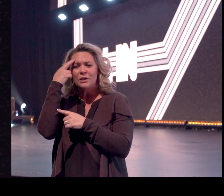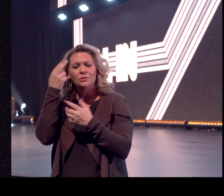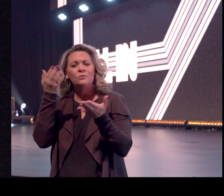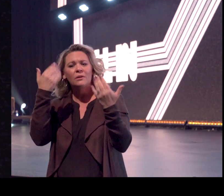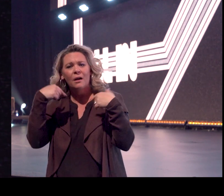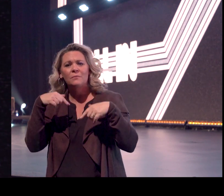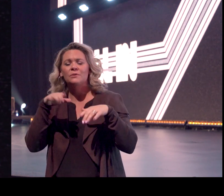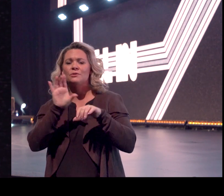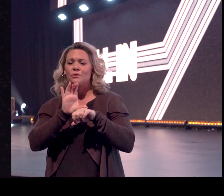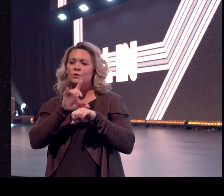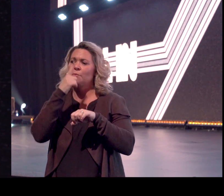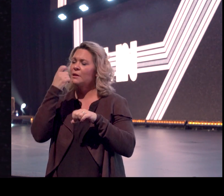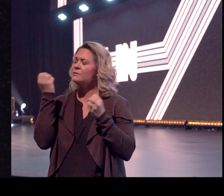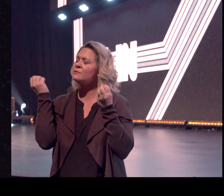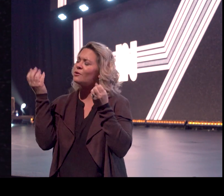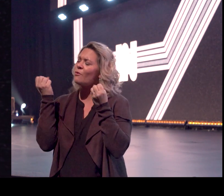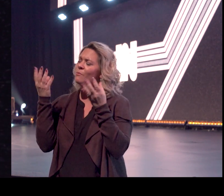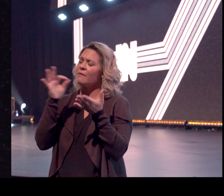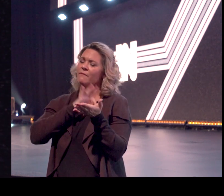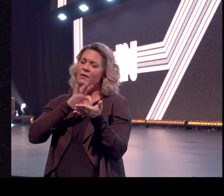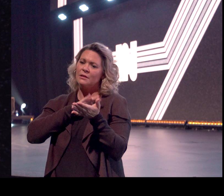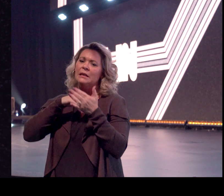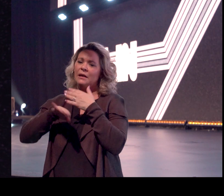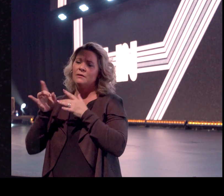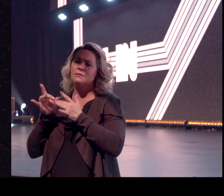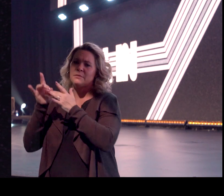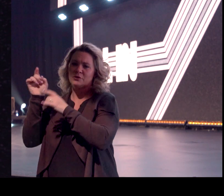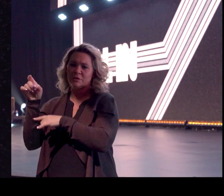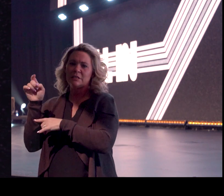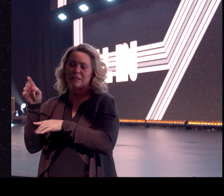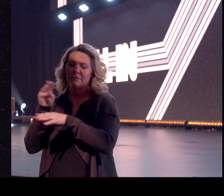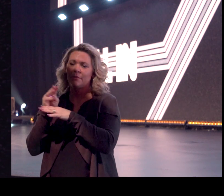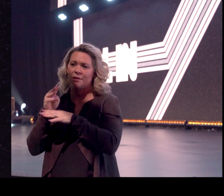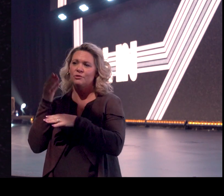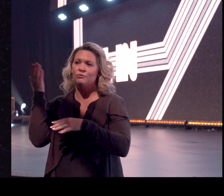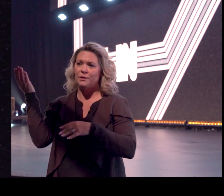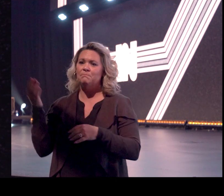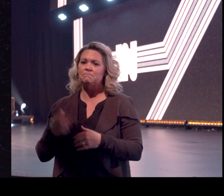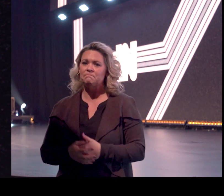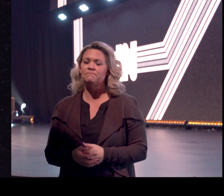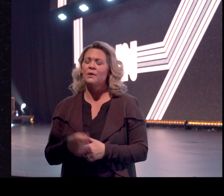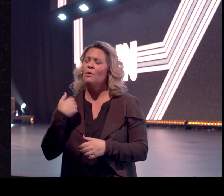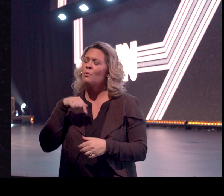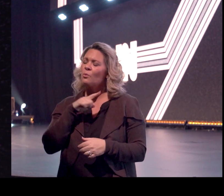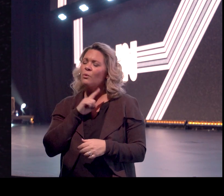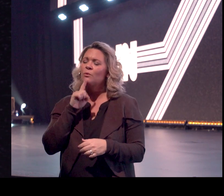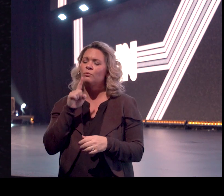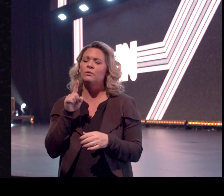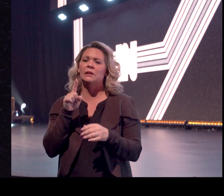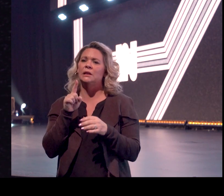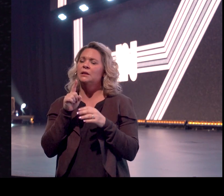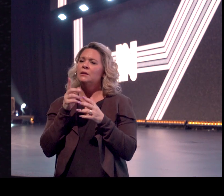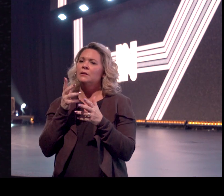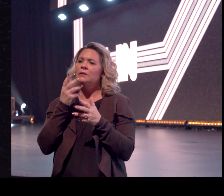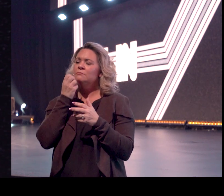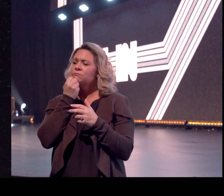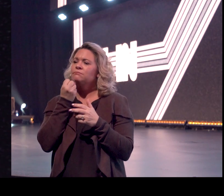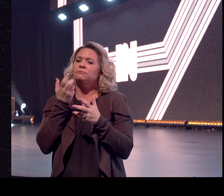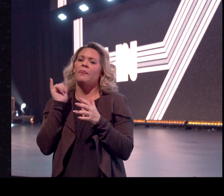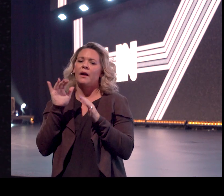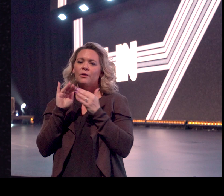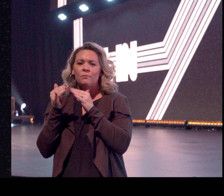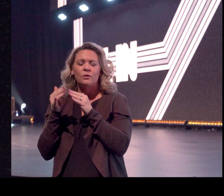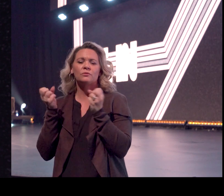the only reason you can be here is because there's an army of volunteers in our special needs ministry, because we care about